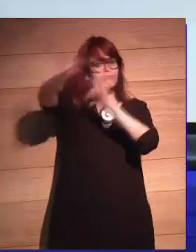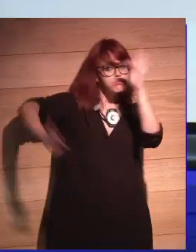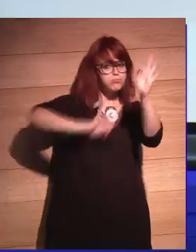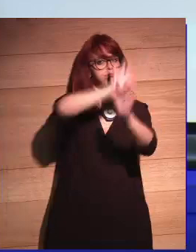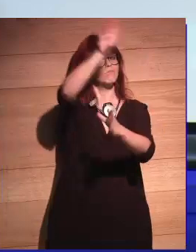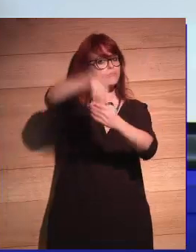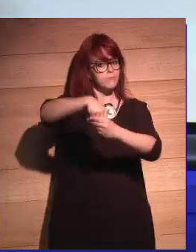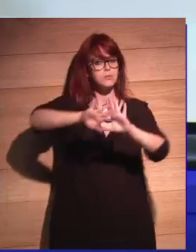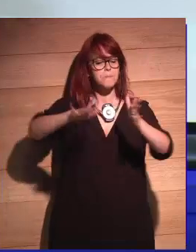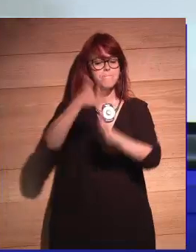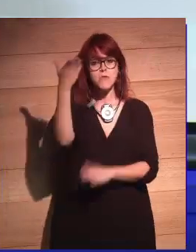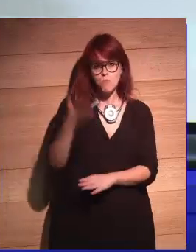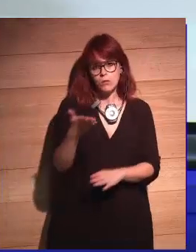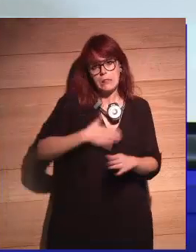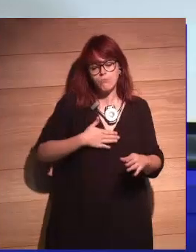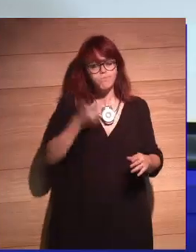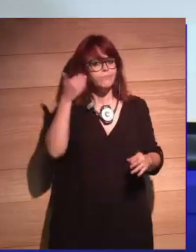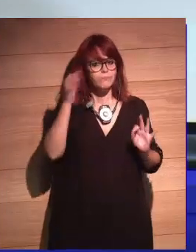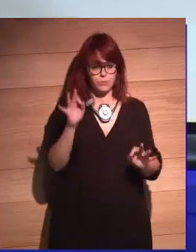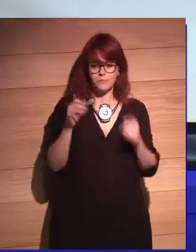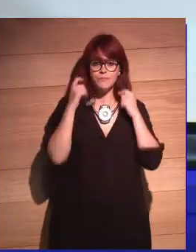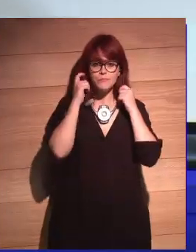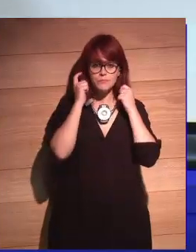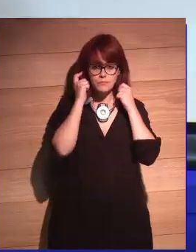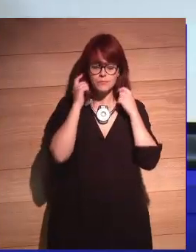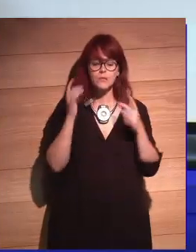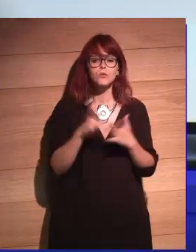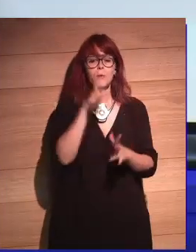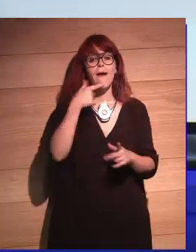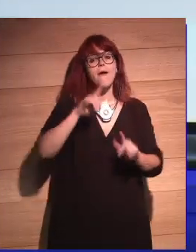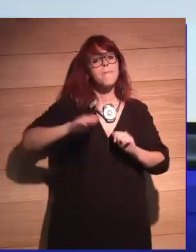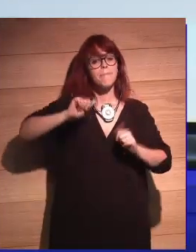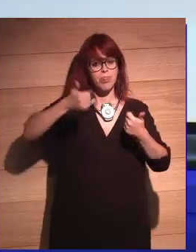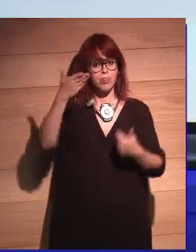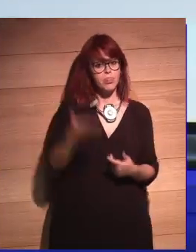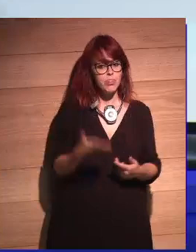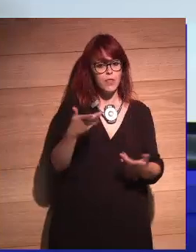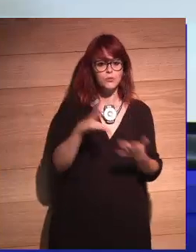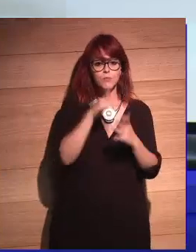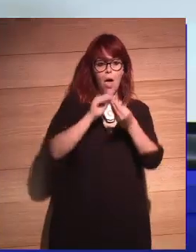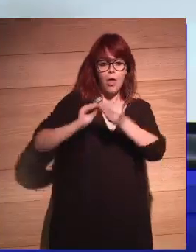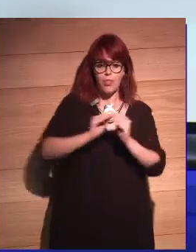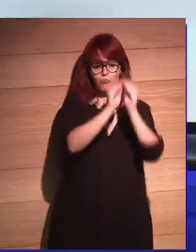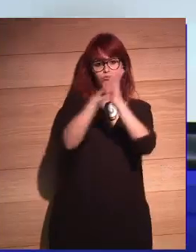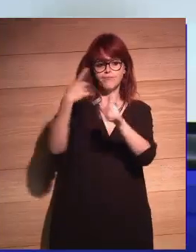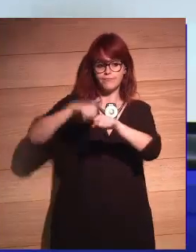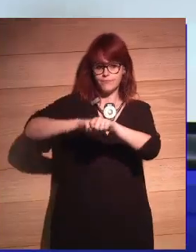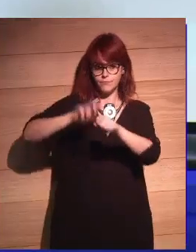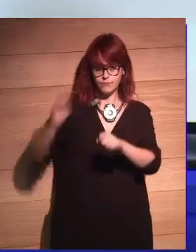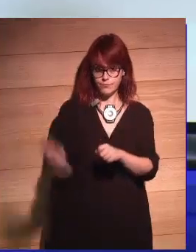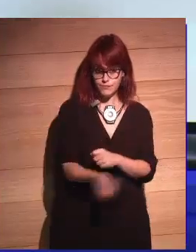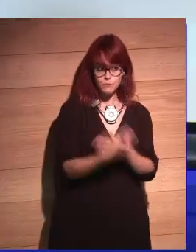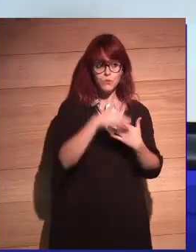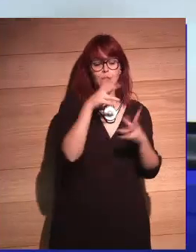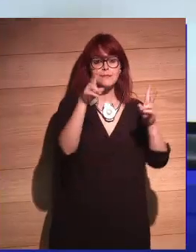really important for us. So that's us starting to do this. There's also other stuff that I can talk about. Like if you look for BBC